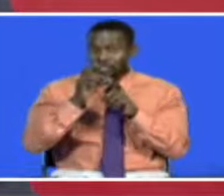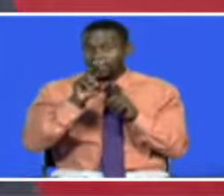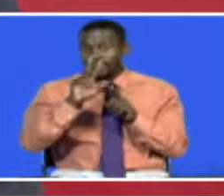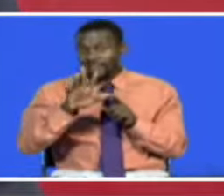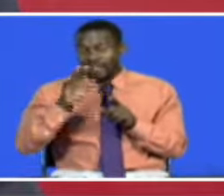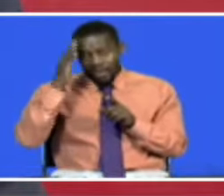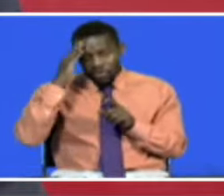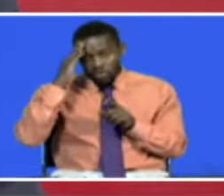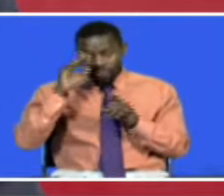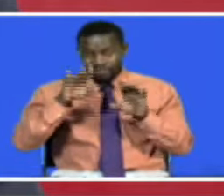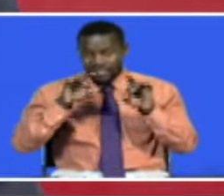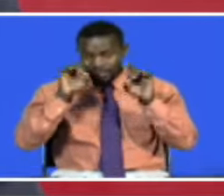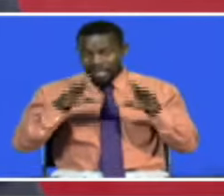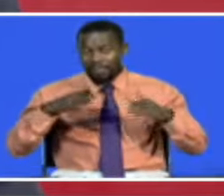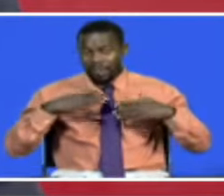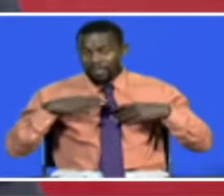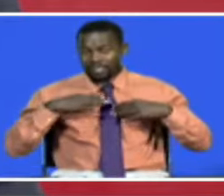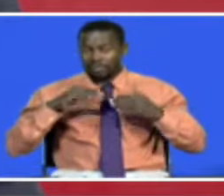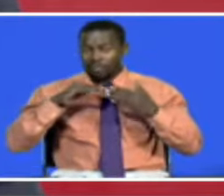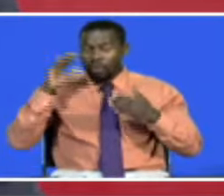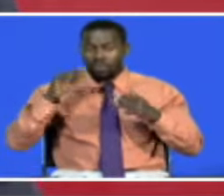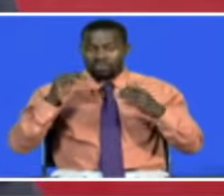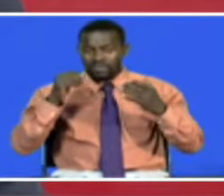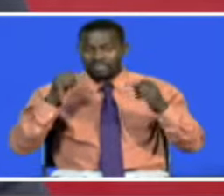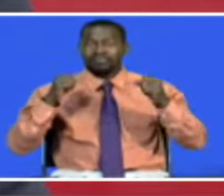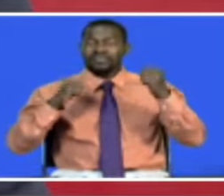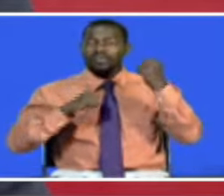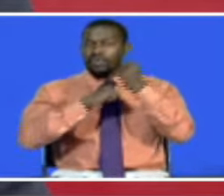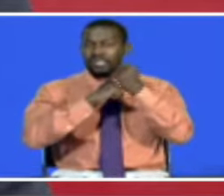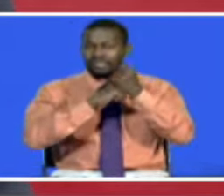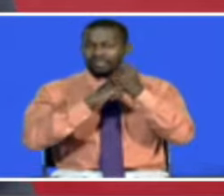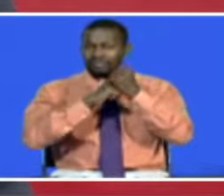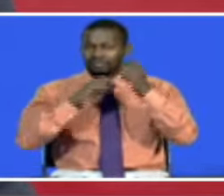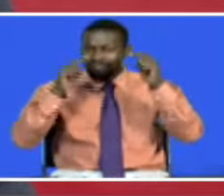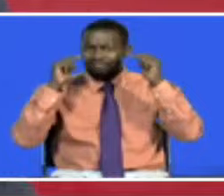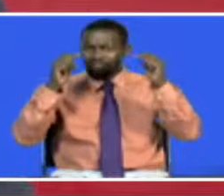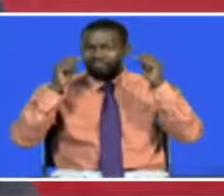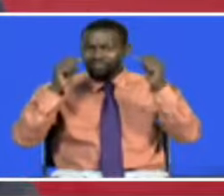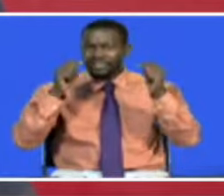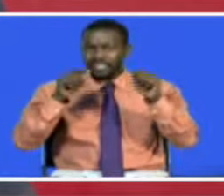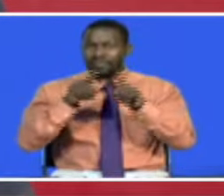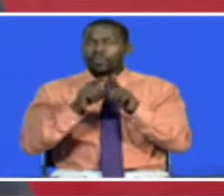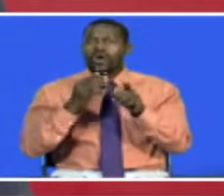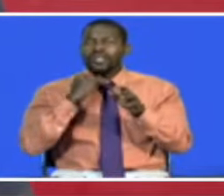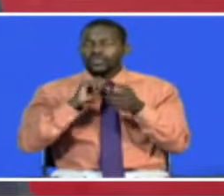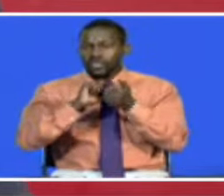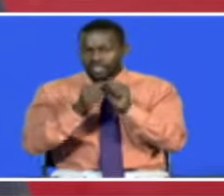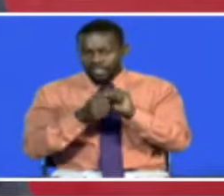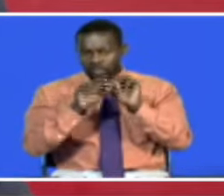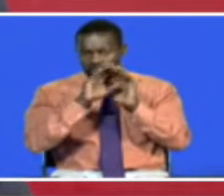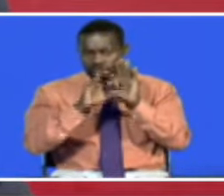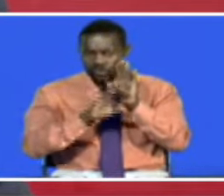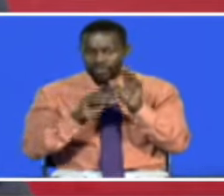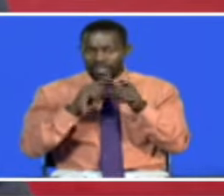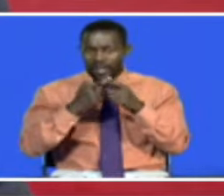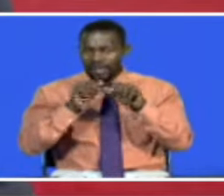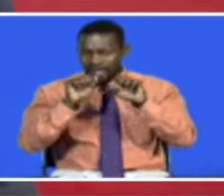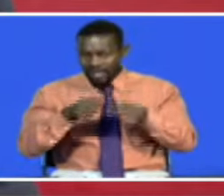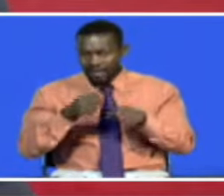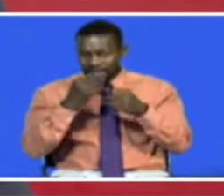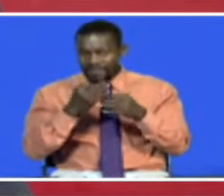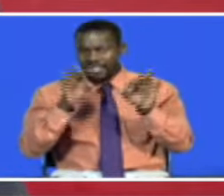massive. At the same time, they were agitating for the issue of amending the constitution to liberate Kenyans,